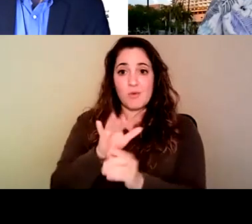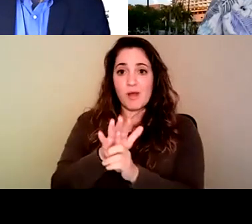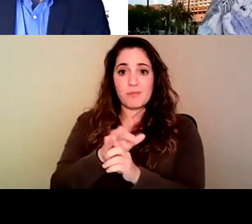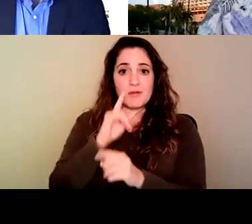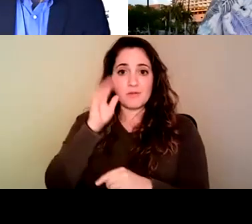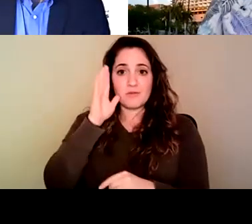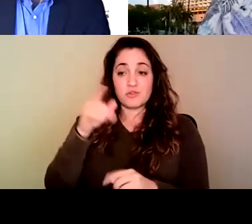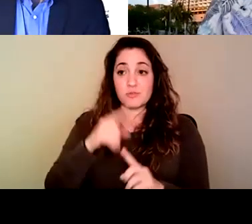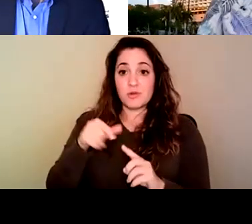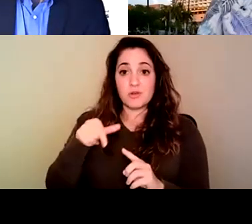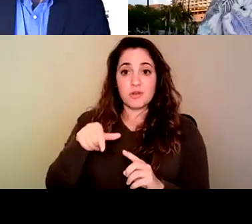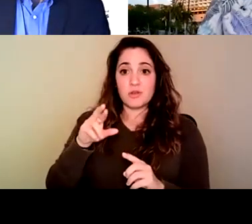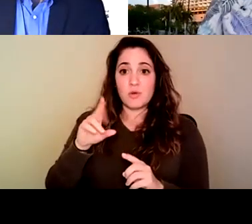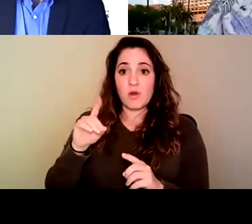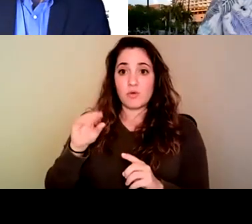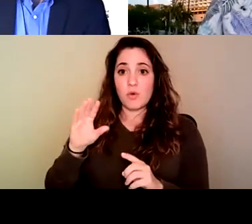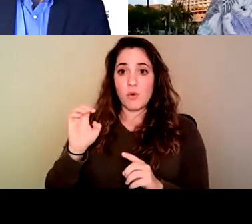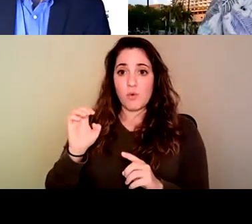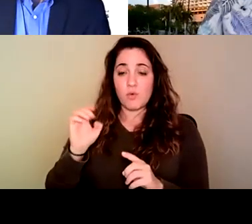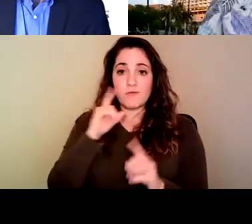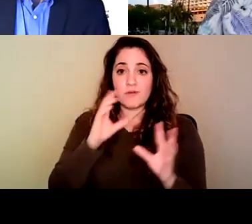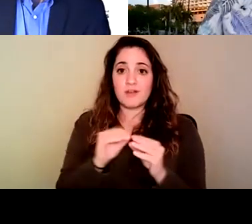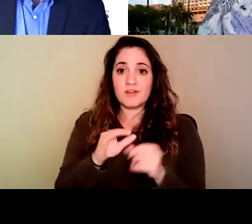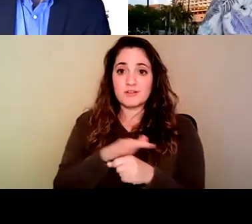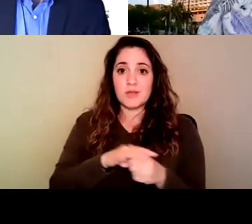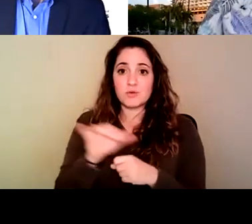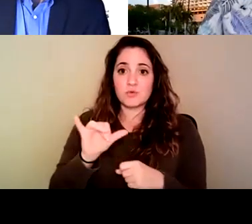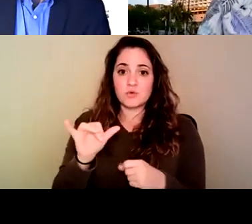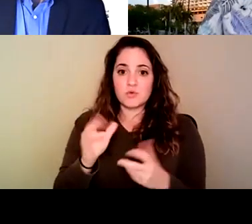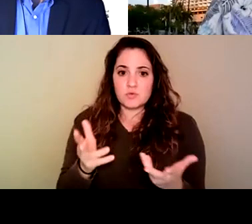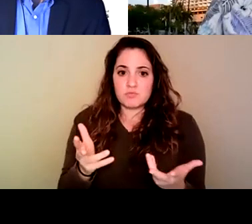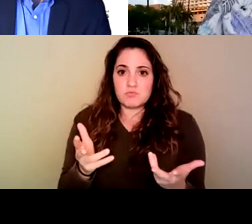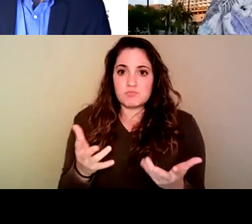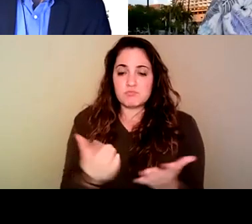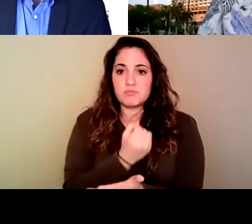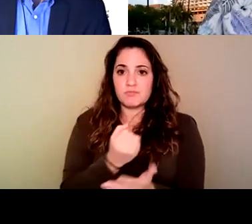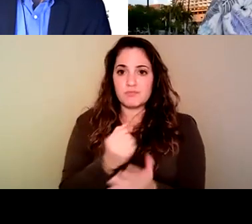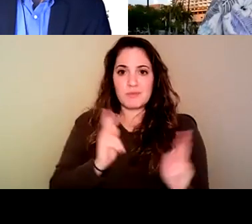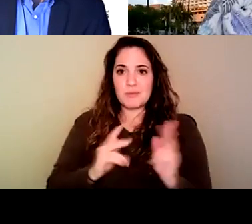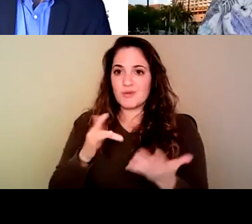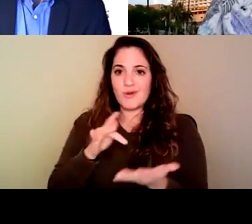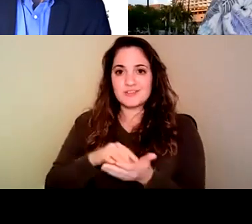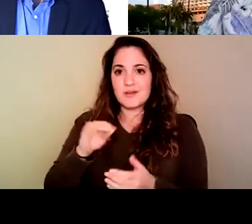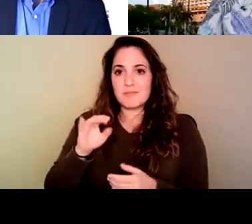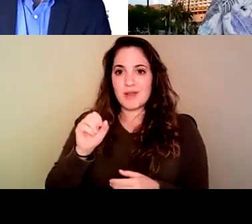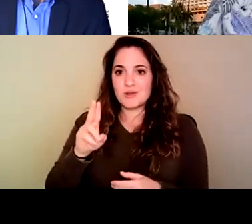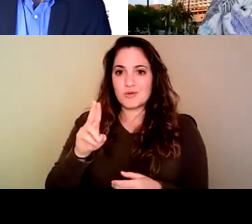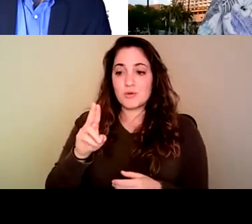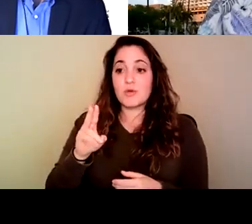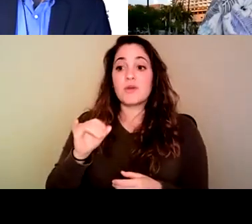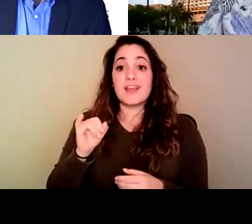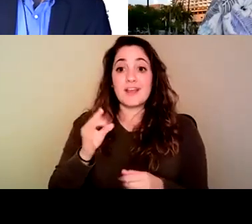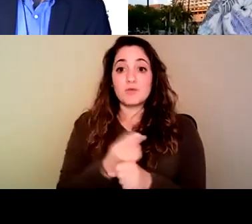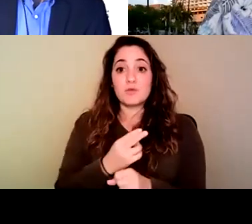using QR codes in the convention space. You know, people don't want to touch menus. So, you know, we can use a QR code. They can pull it up on